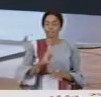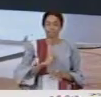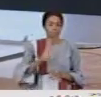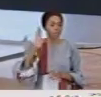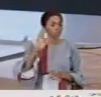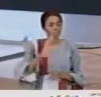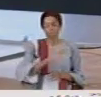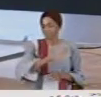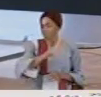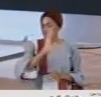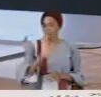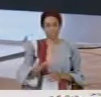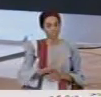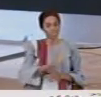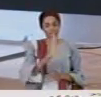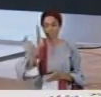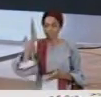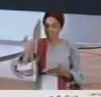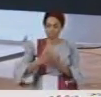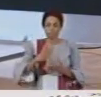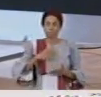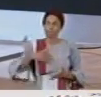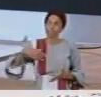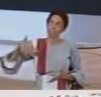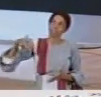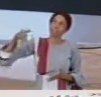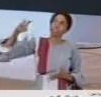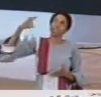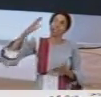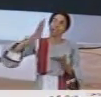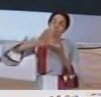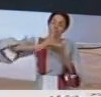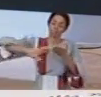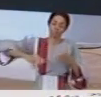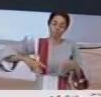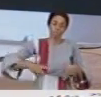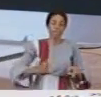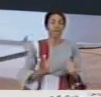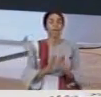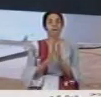Jesus, I will never, never,